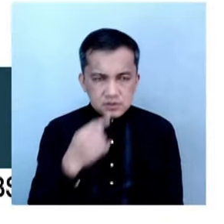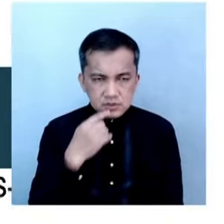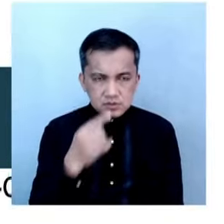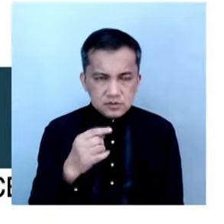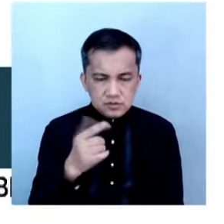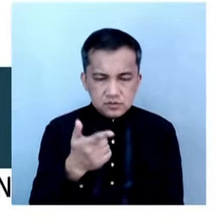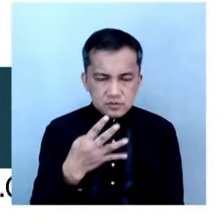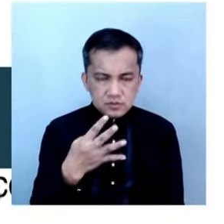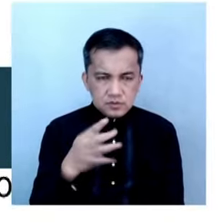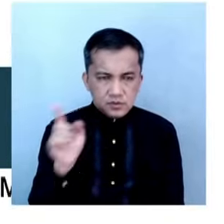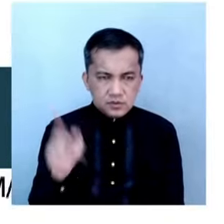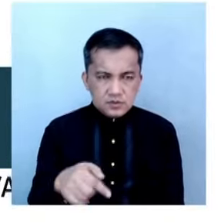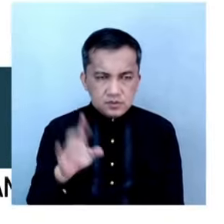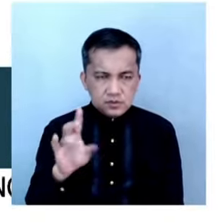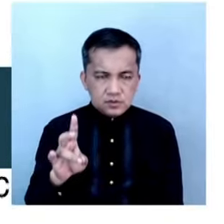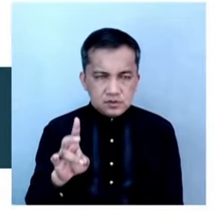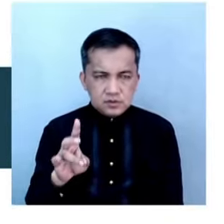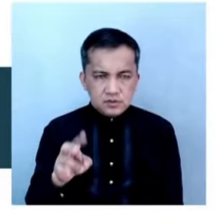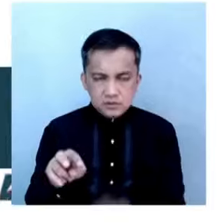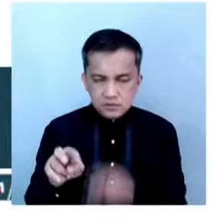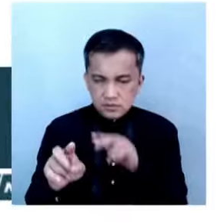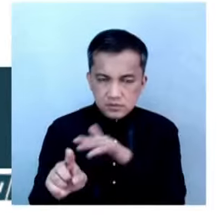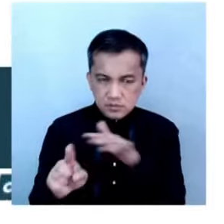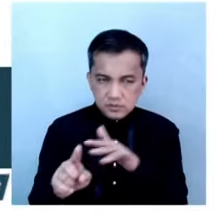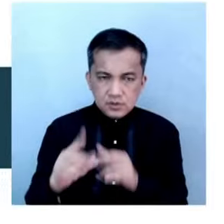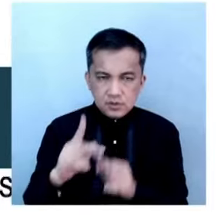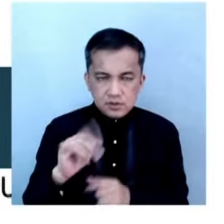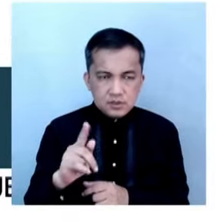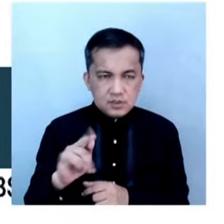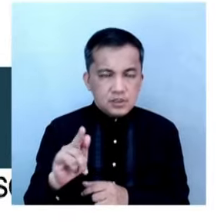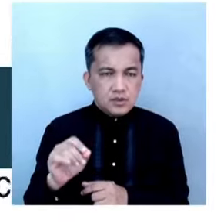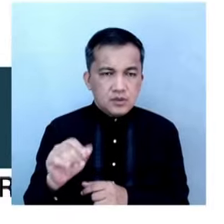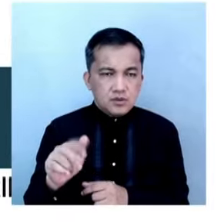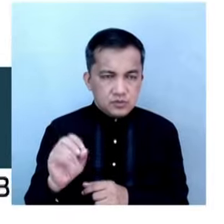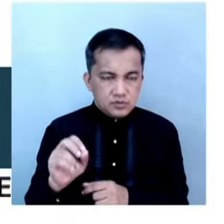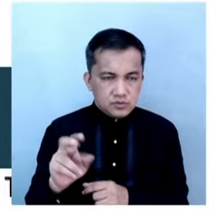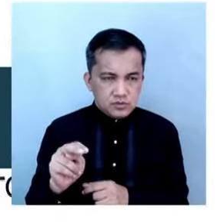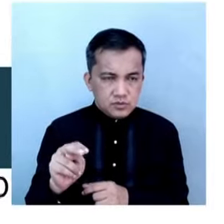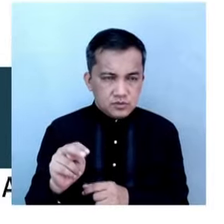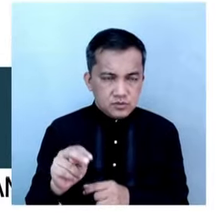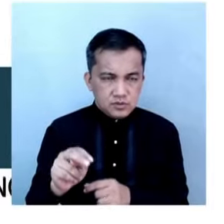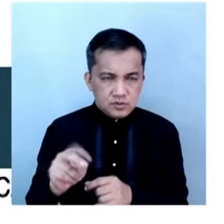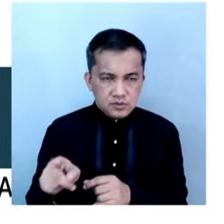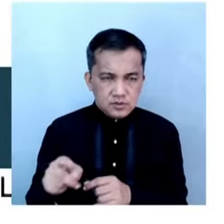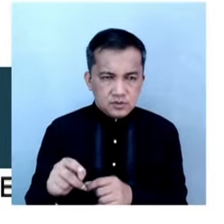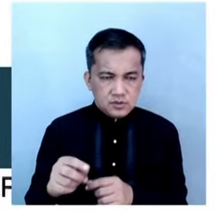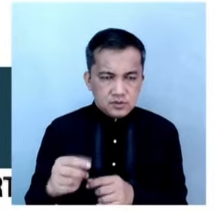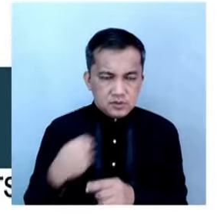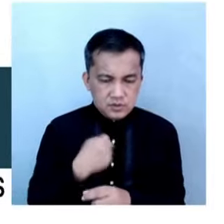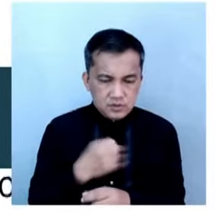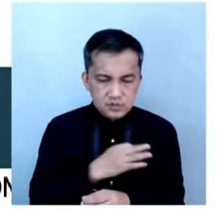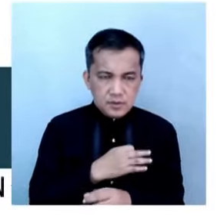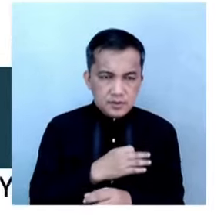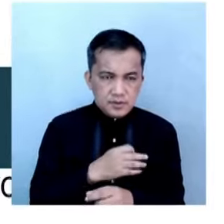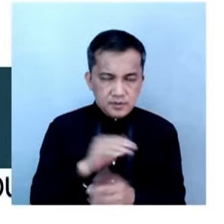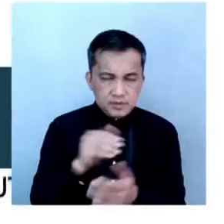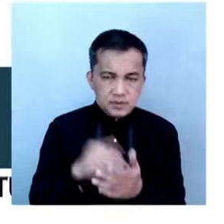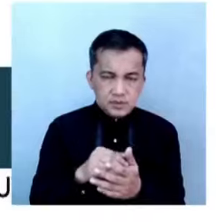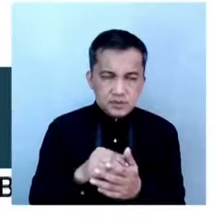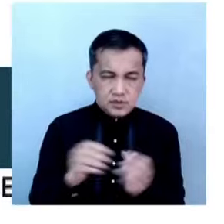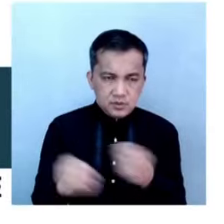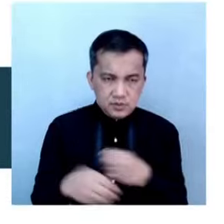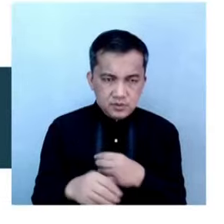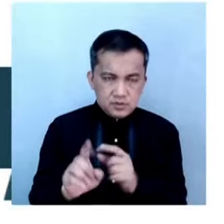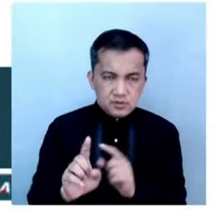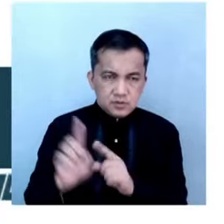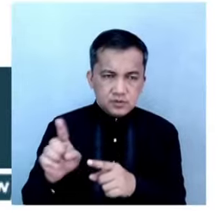24/7 monitored po ang Canlaon volcano. And in fact, yung mga tauhan po natin sa main office, they go there at may scheduled